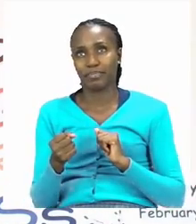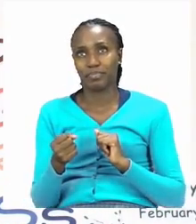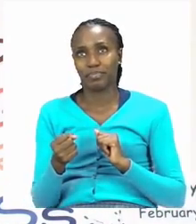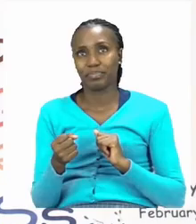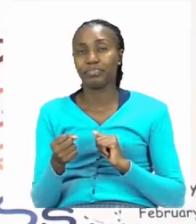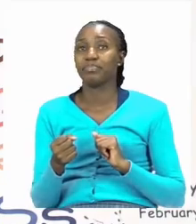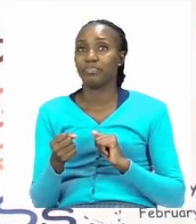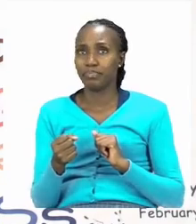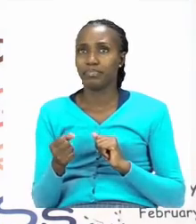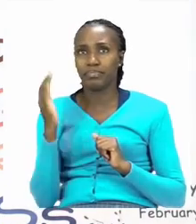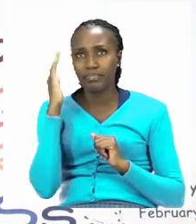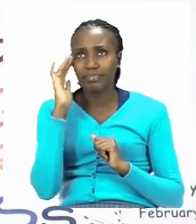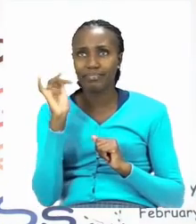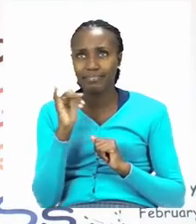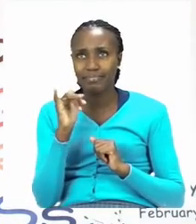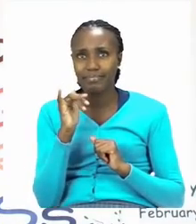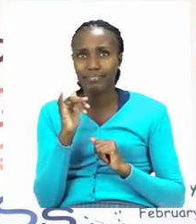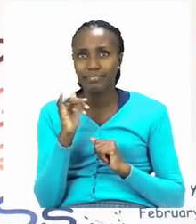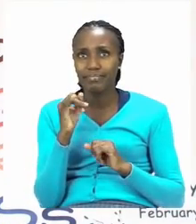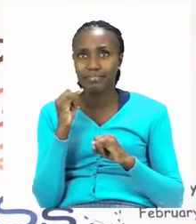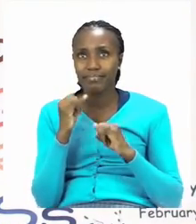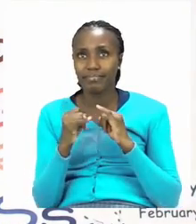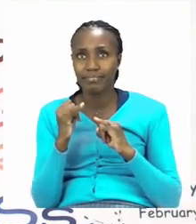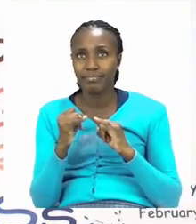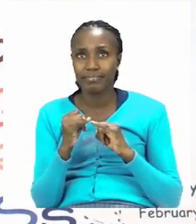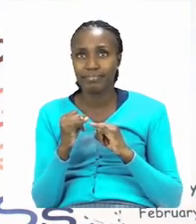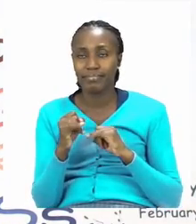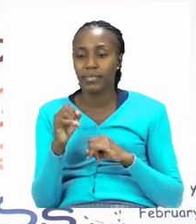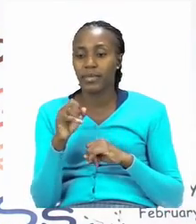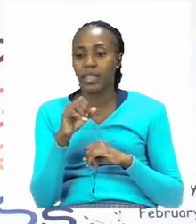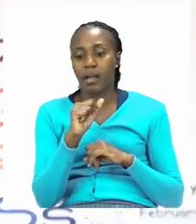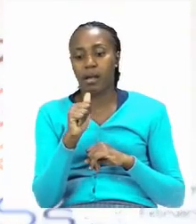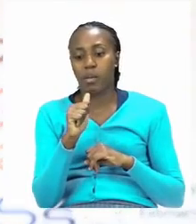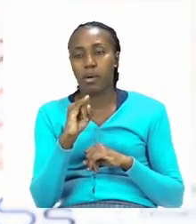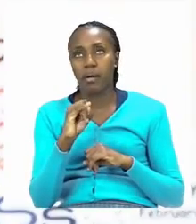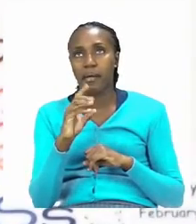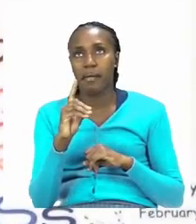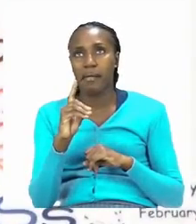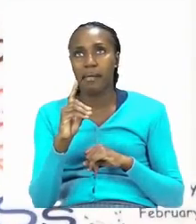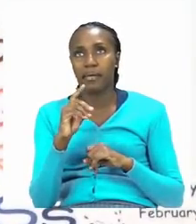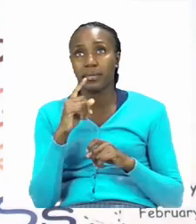sight word because this is the last one. That said.